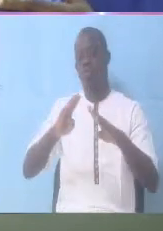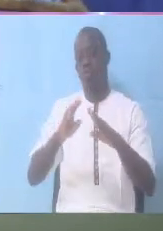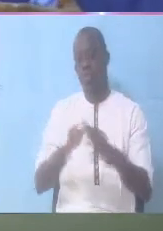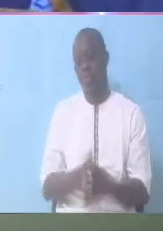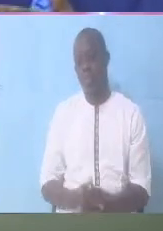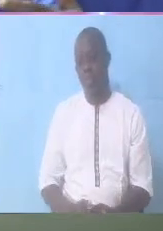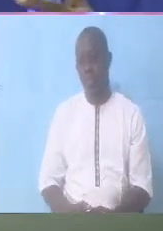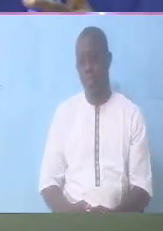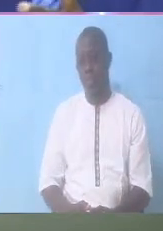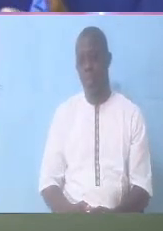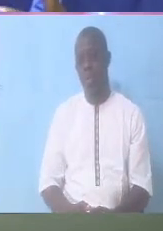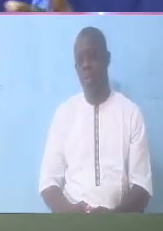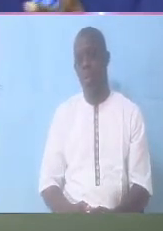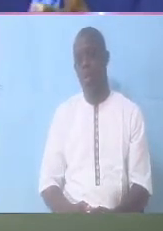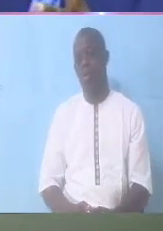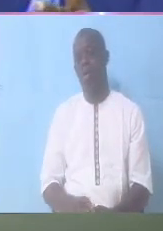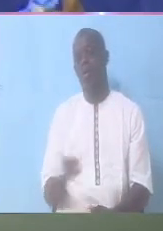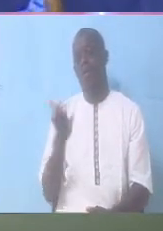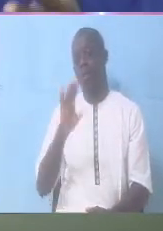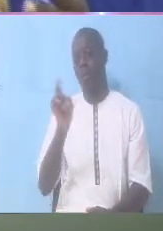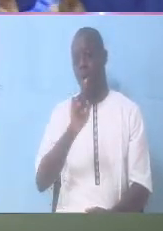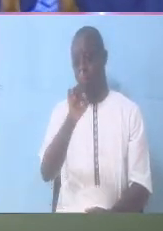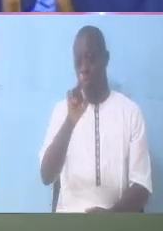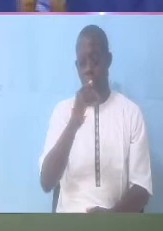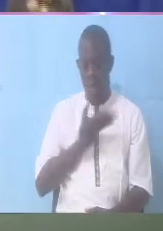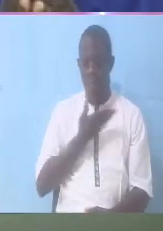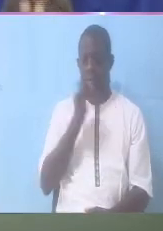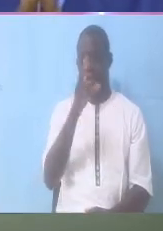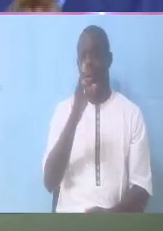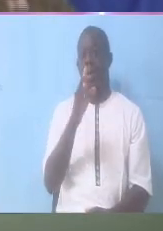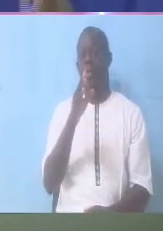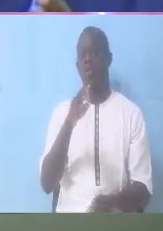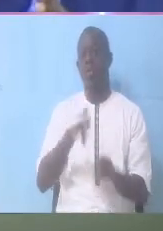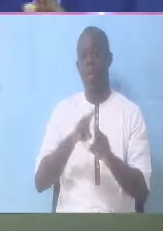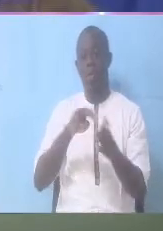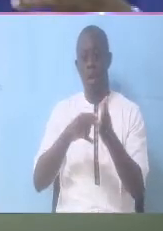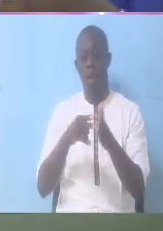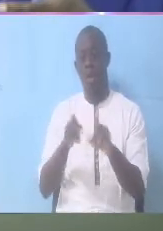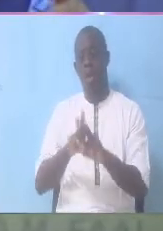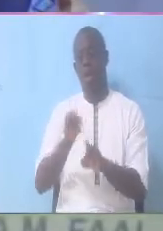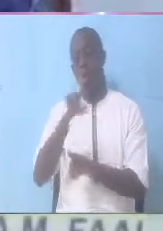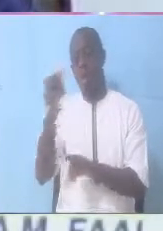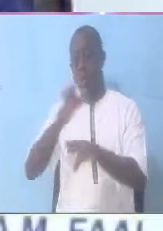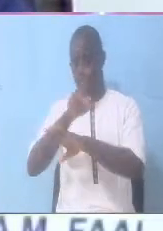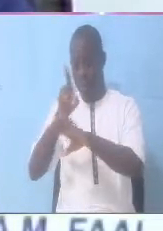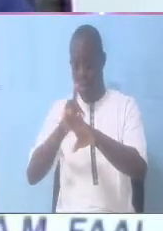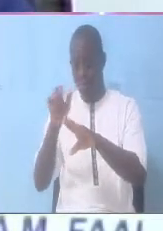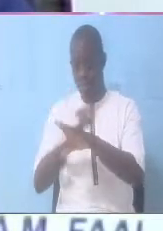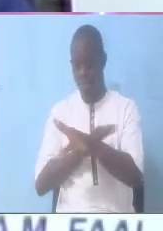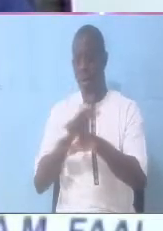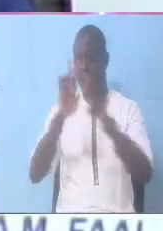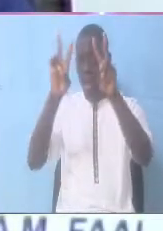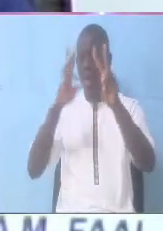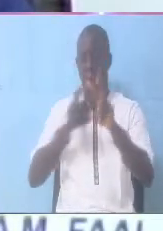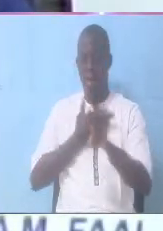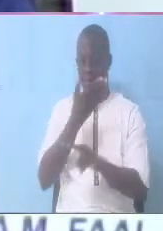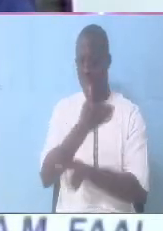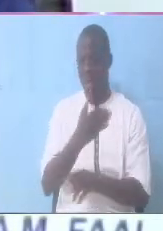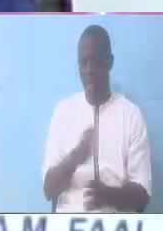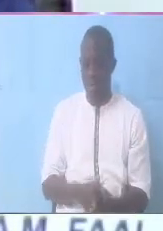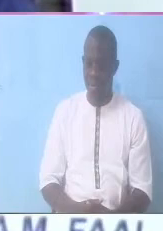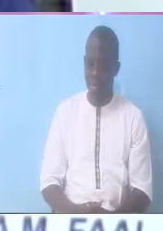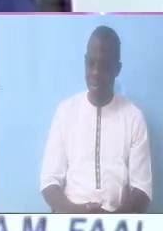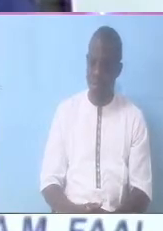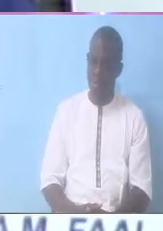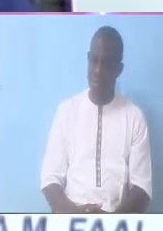But from what you have said, it looks like at certain points he was present. No, he was meant to